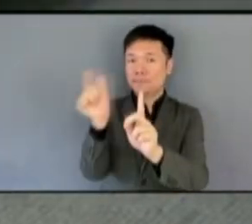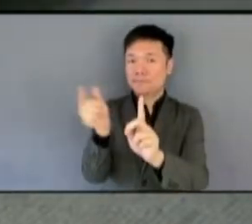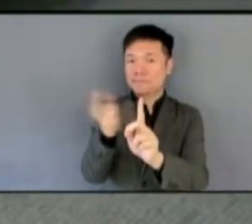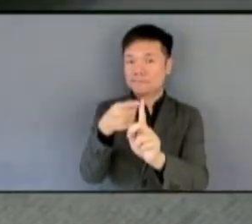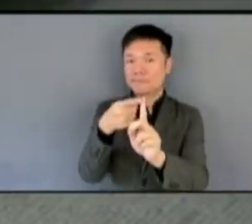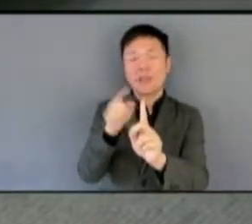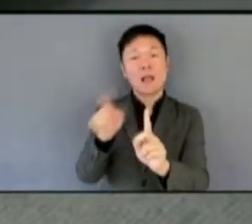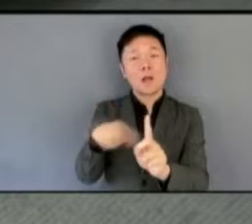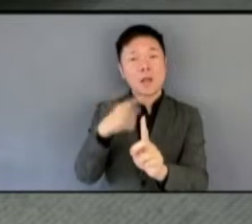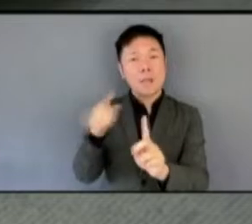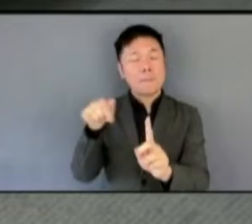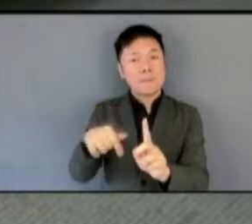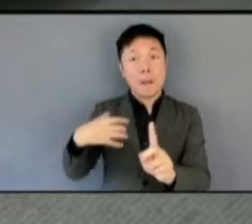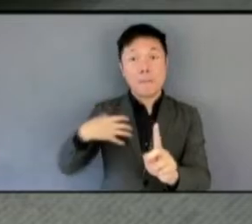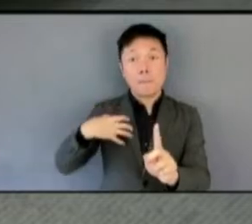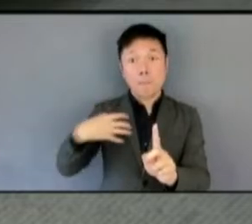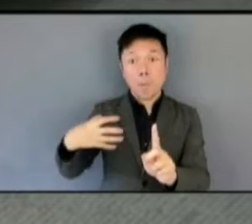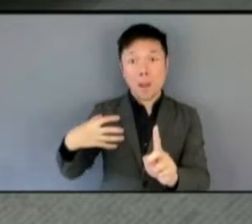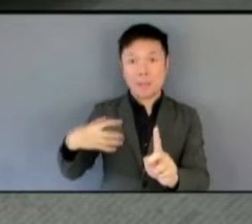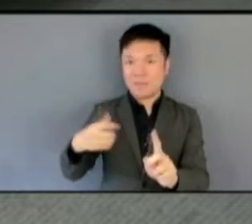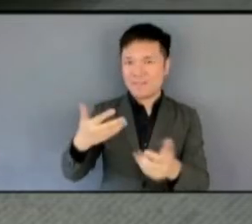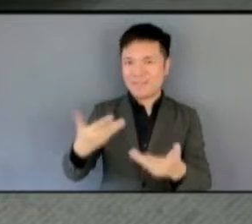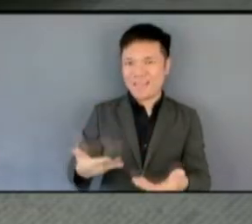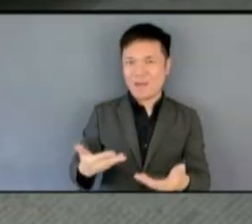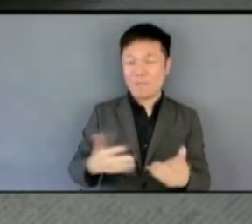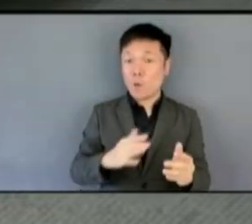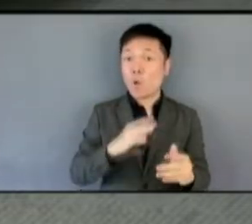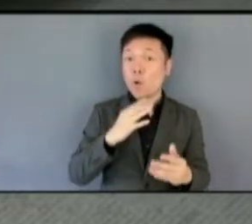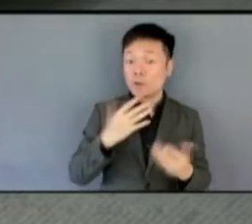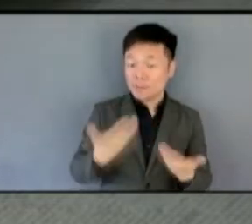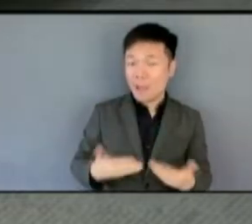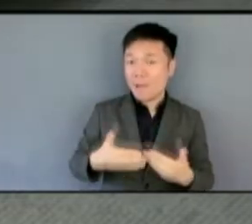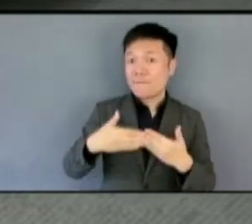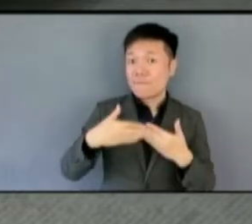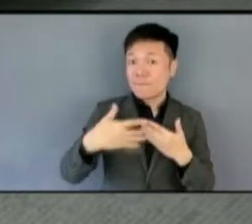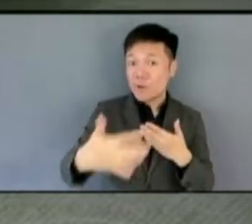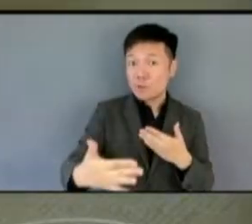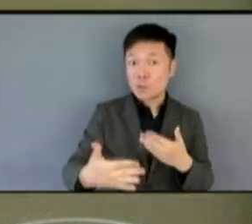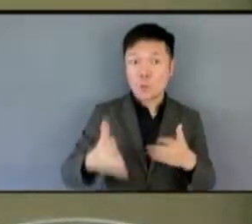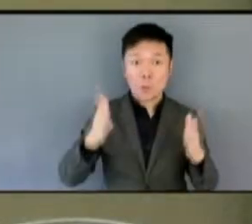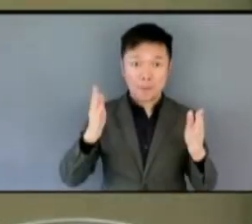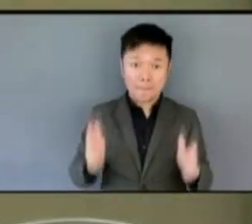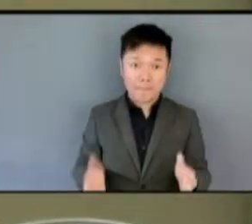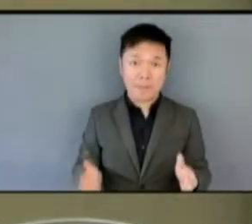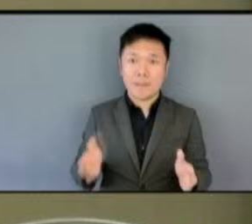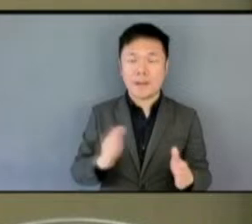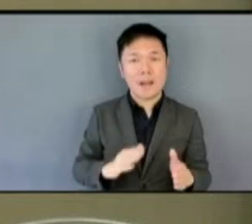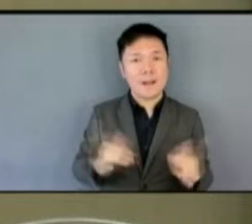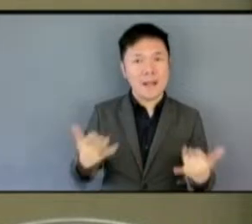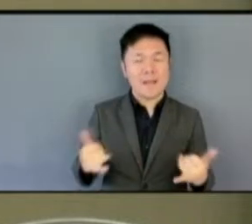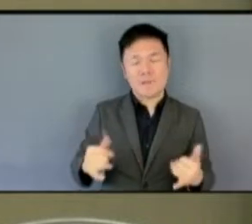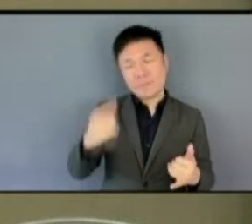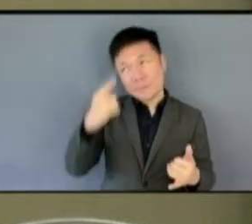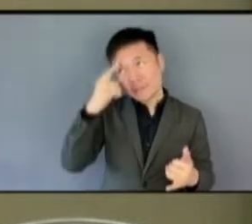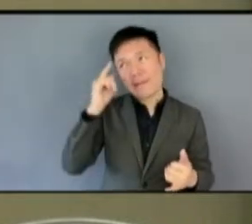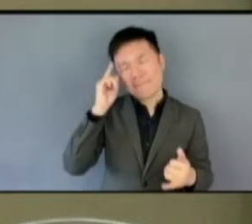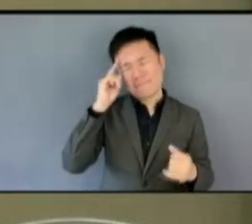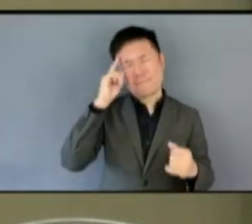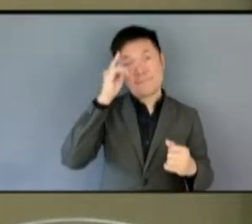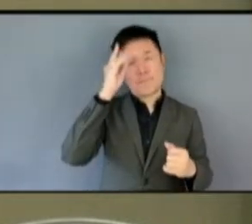deliver prosperity to present and future generations, we must have the benefit of demographic foresight and